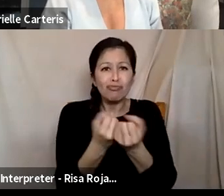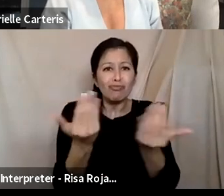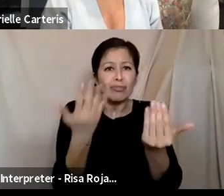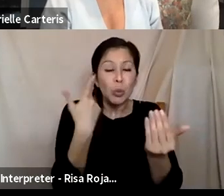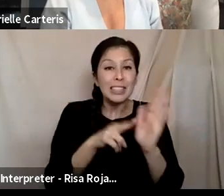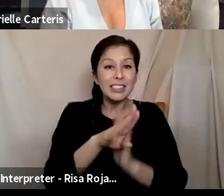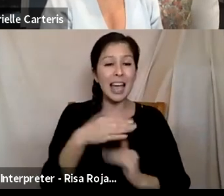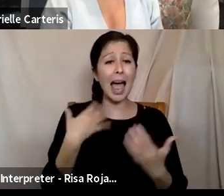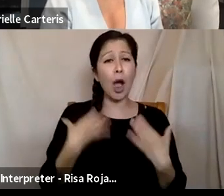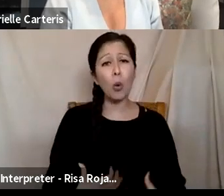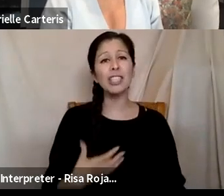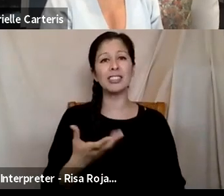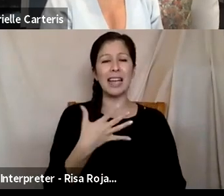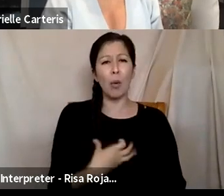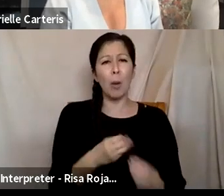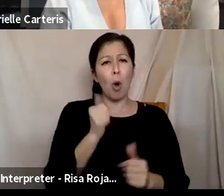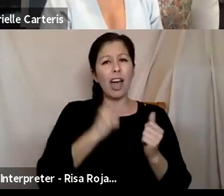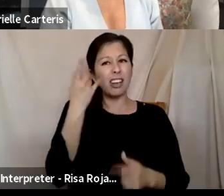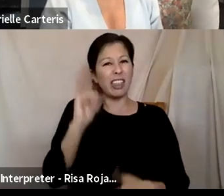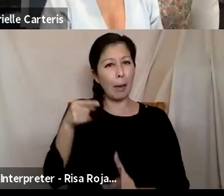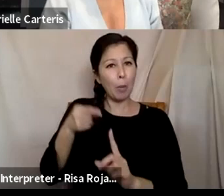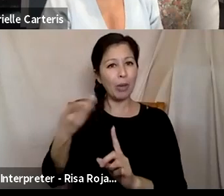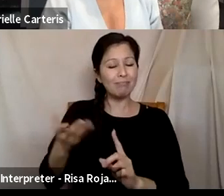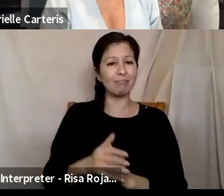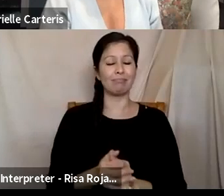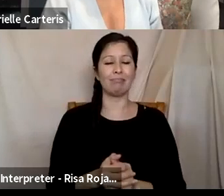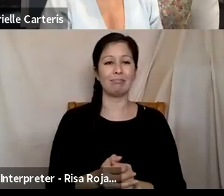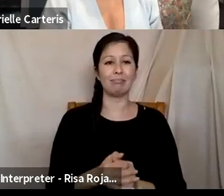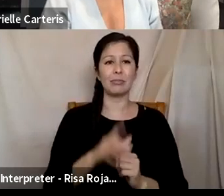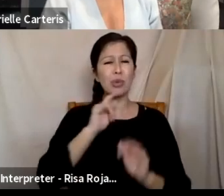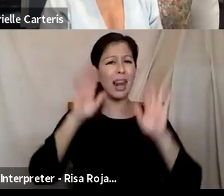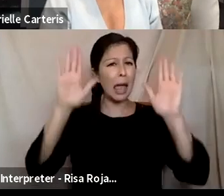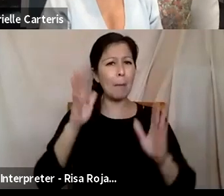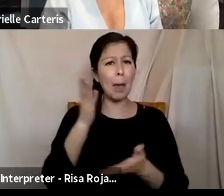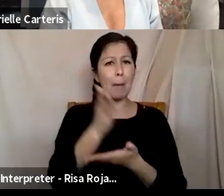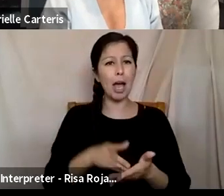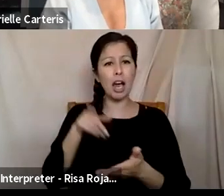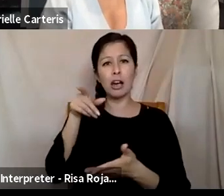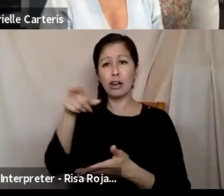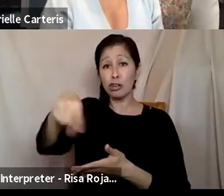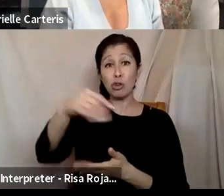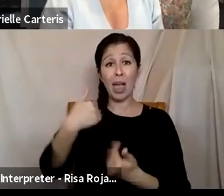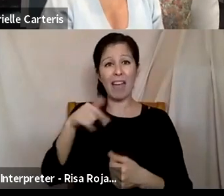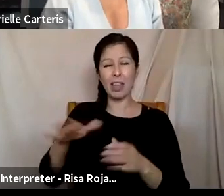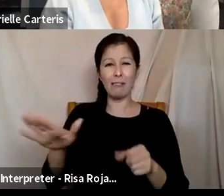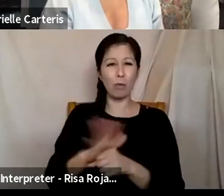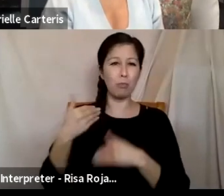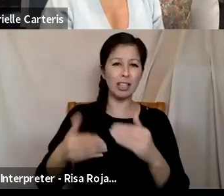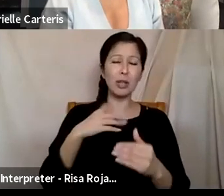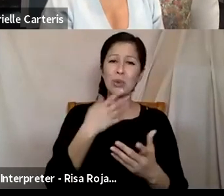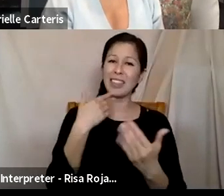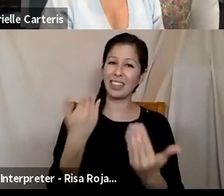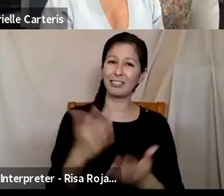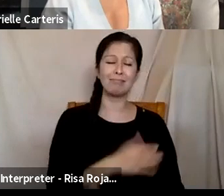just wish more actors would fully understand what an amazing part you play in the whole process. So I just want to thank you.